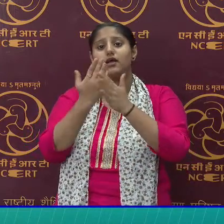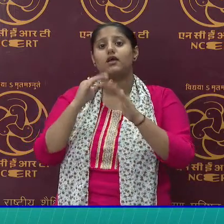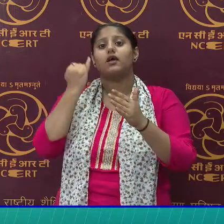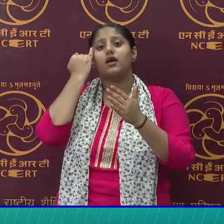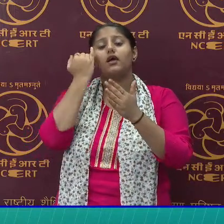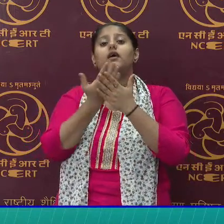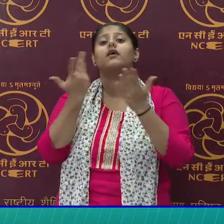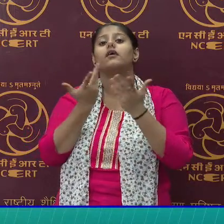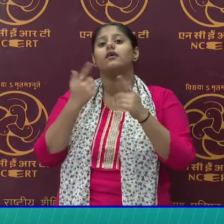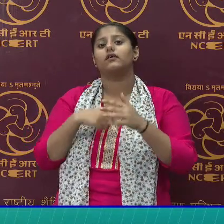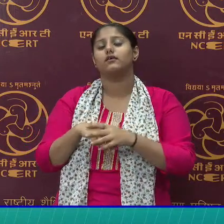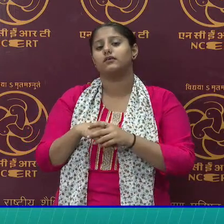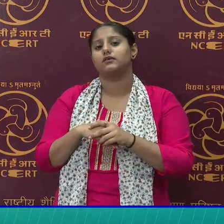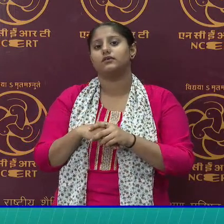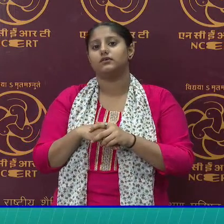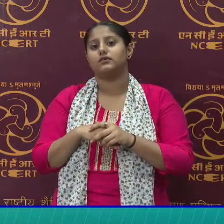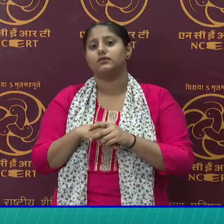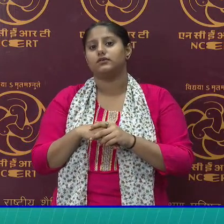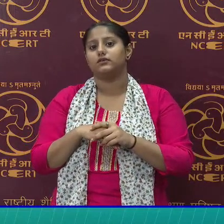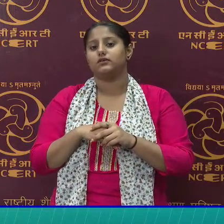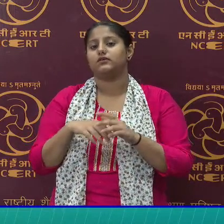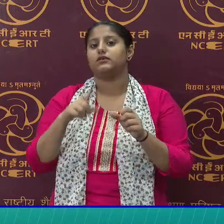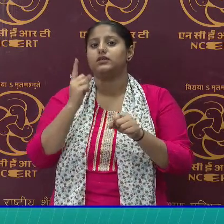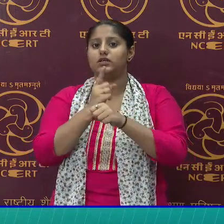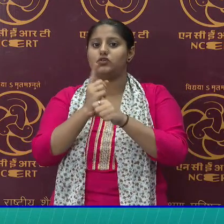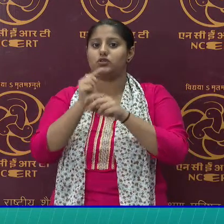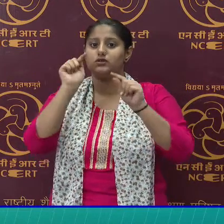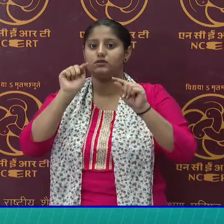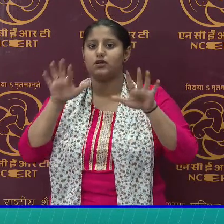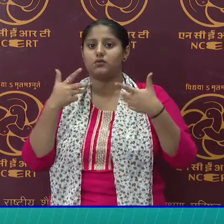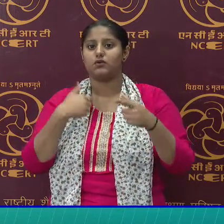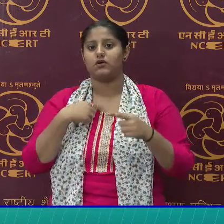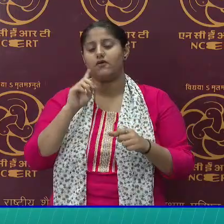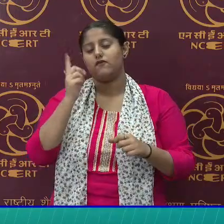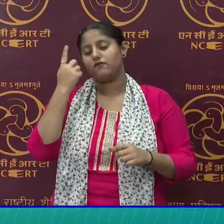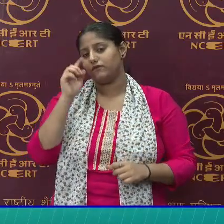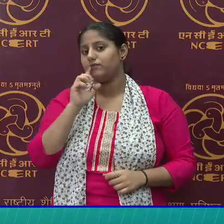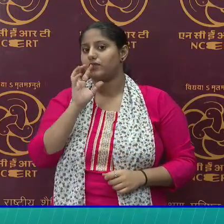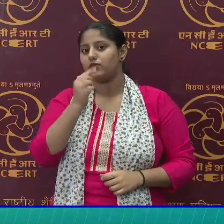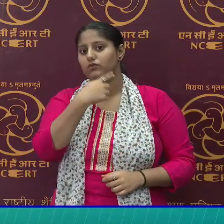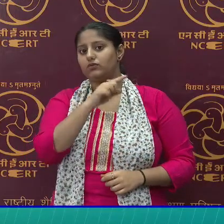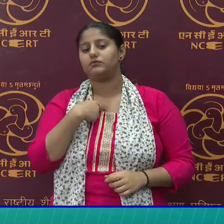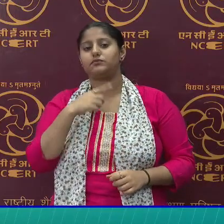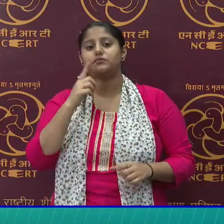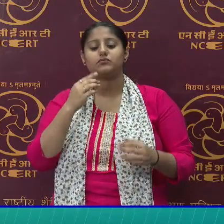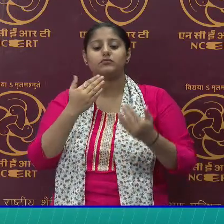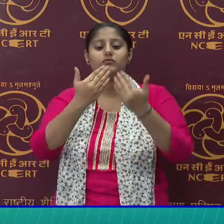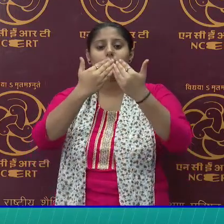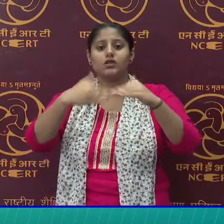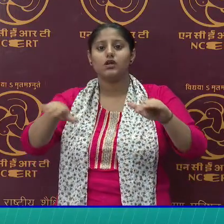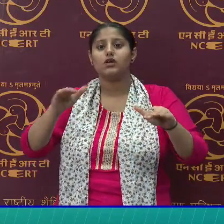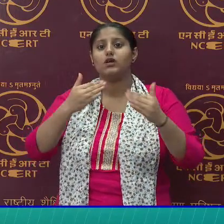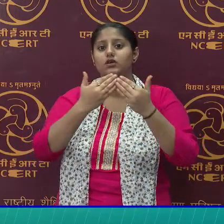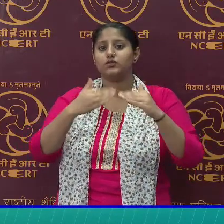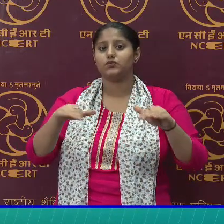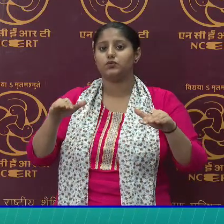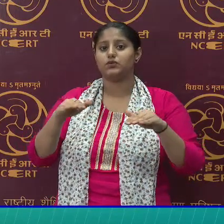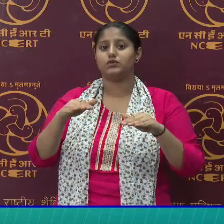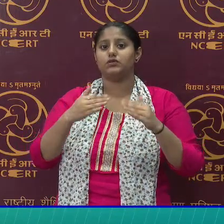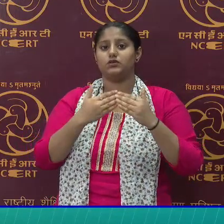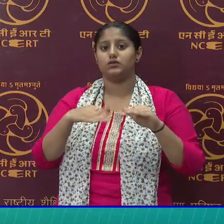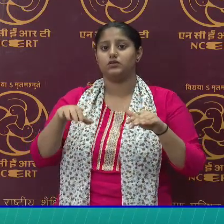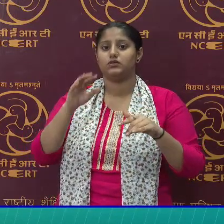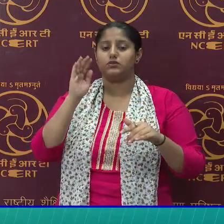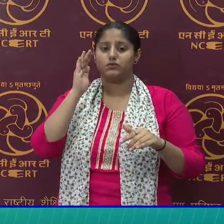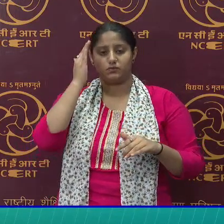this book? Yes, one is of course to take the child along with you. This